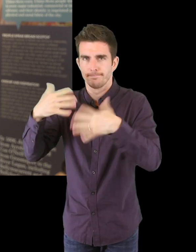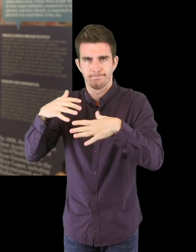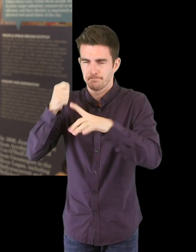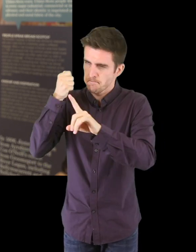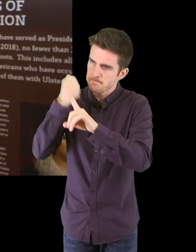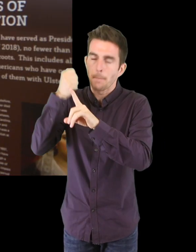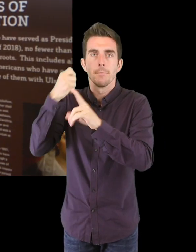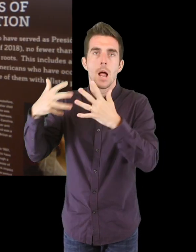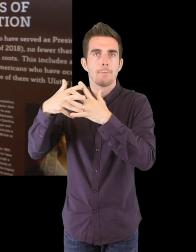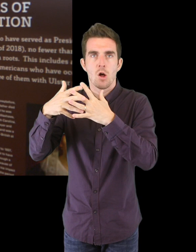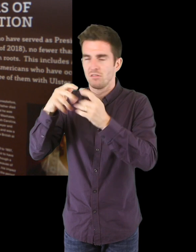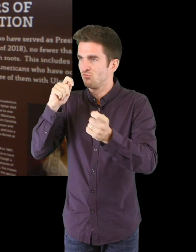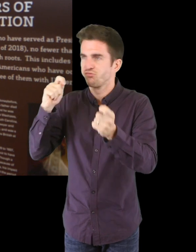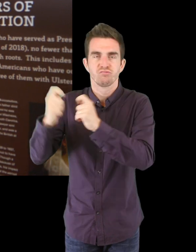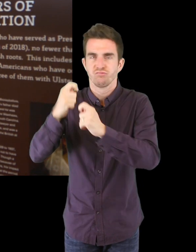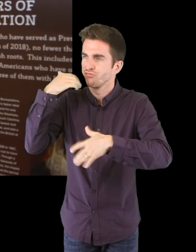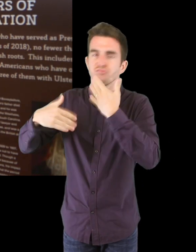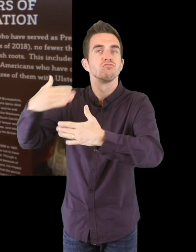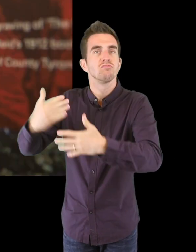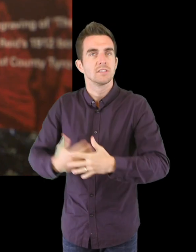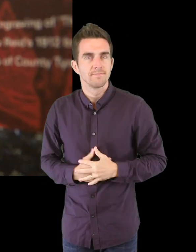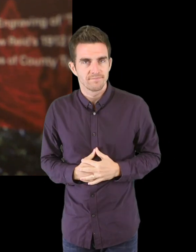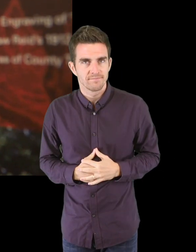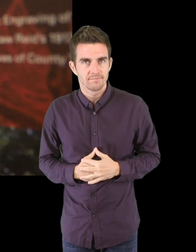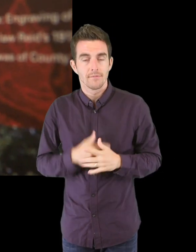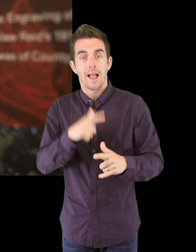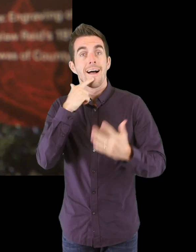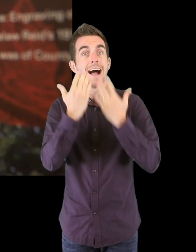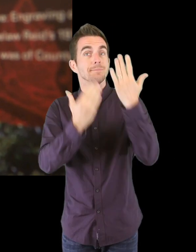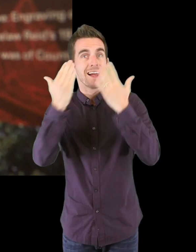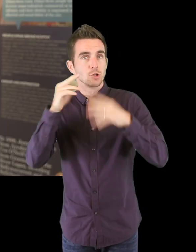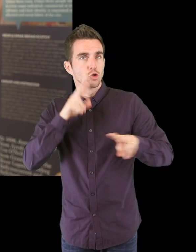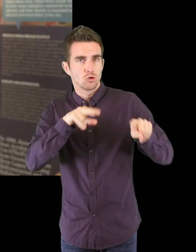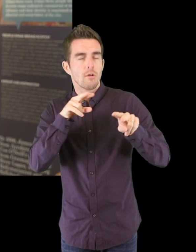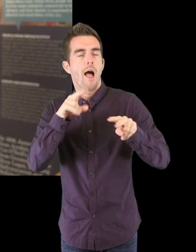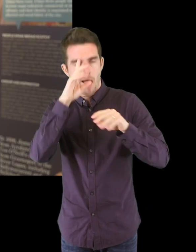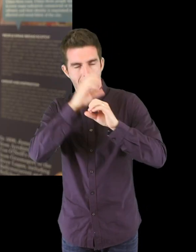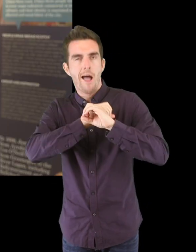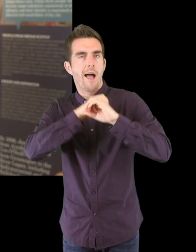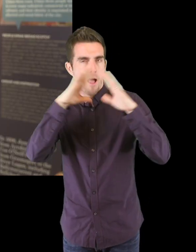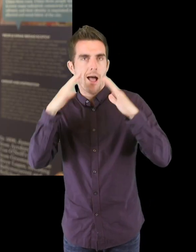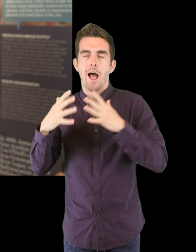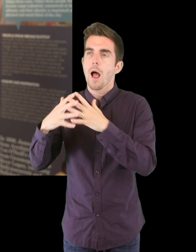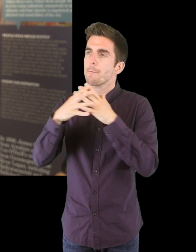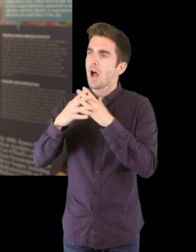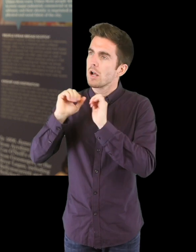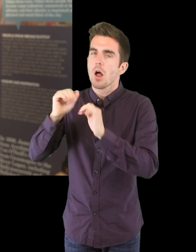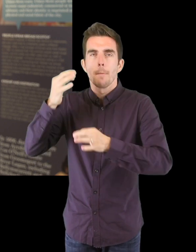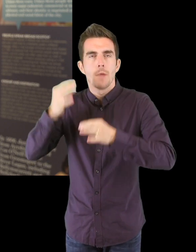taking America in a new direction. The gallery highlights those who have helped to shape America's politics and